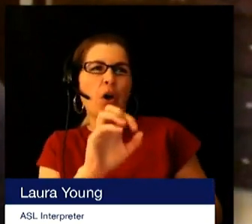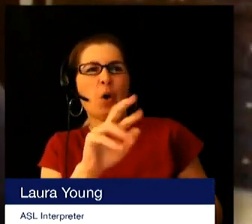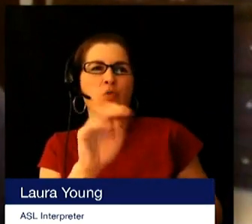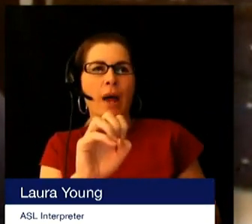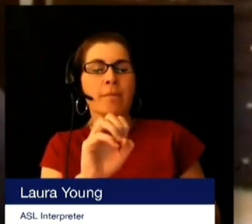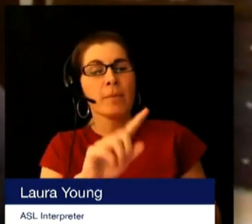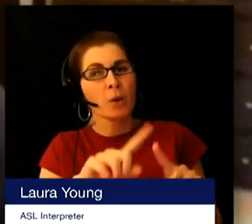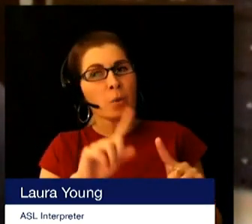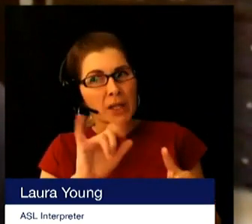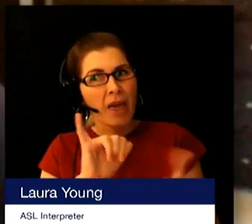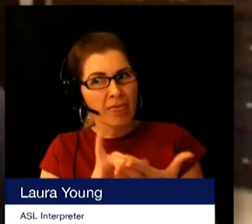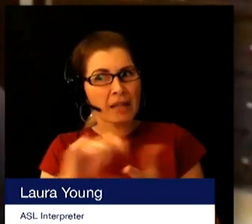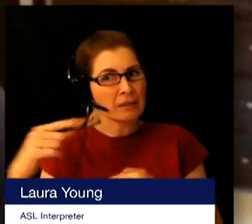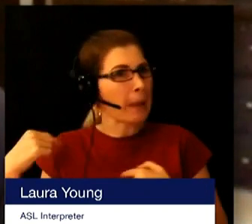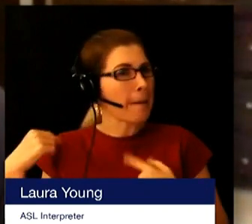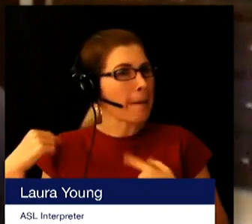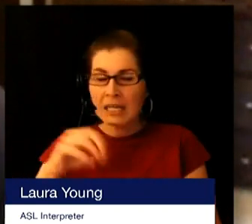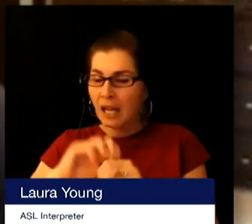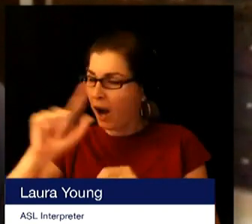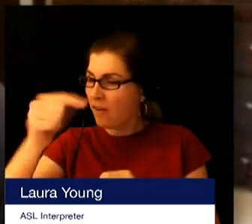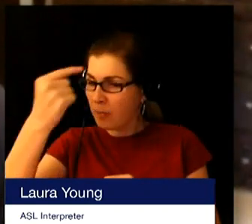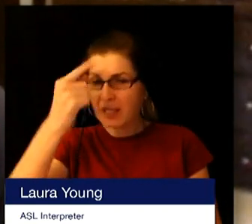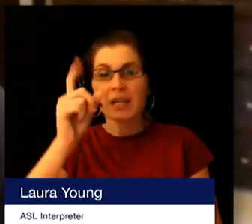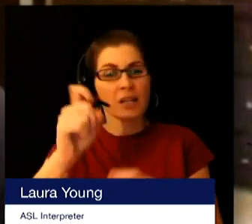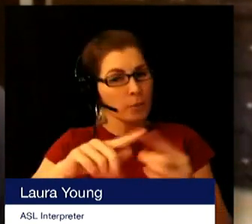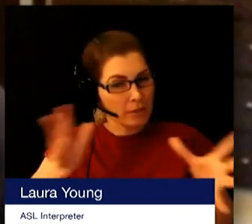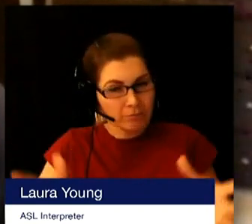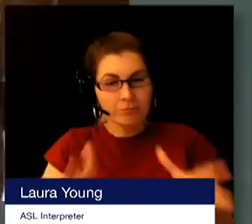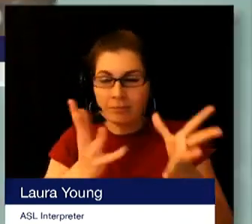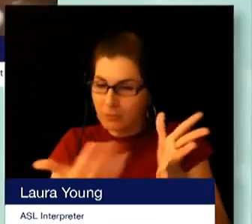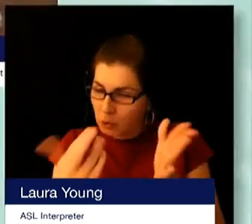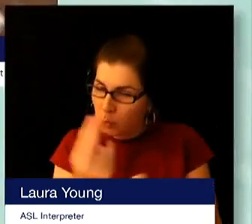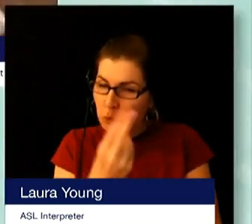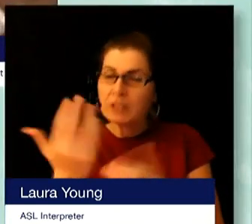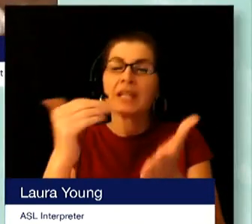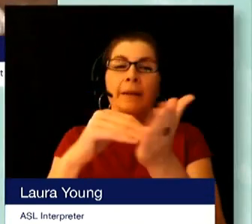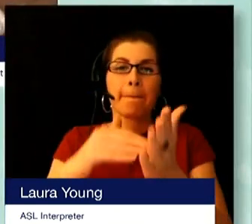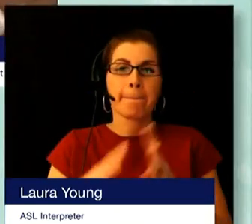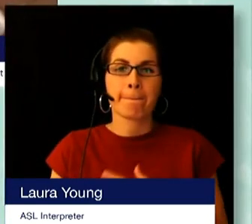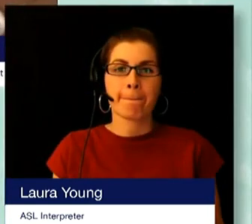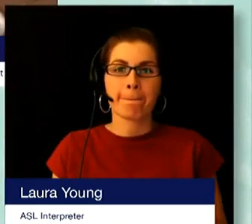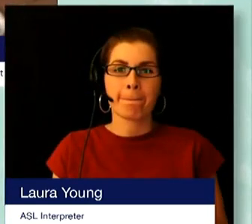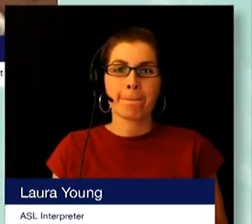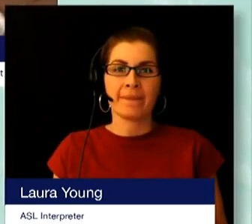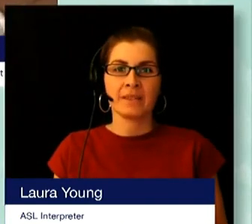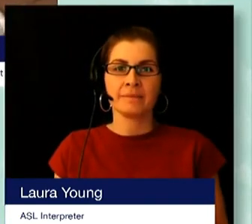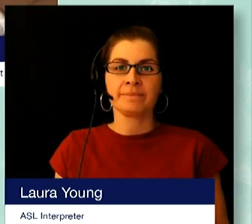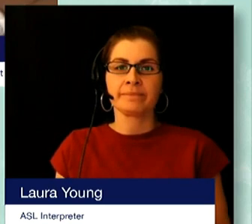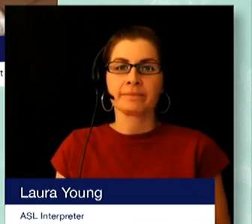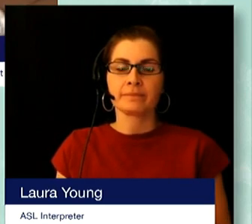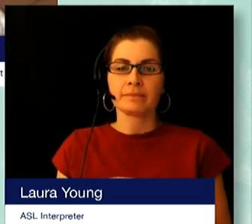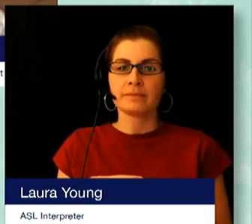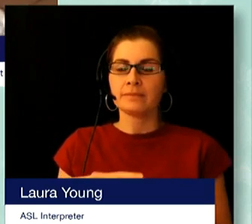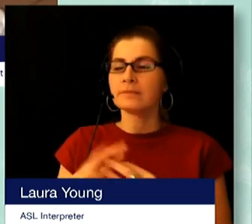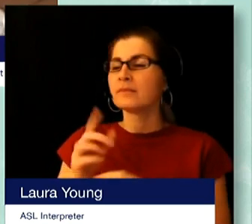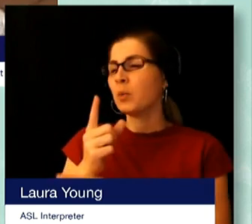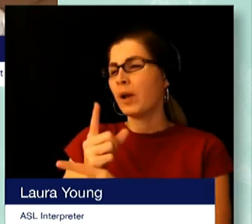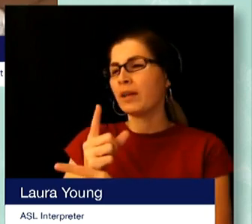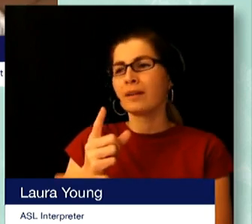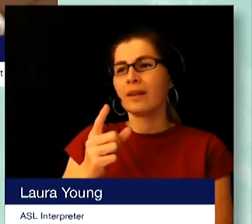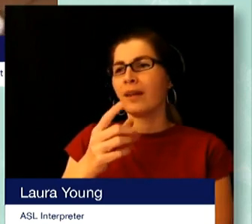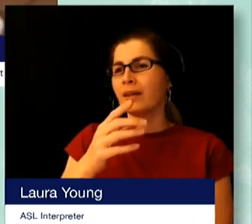But they're really a cornerstone of our government, and they really need to be revitalized. Yeah, I mean, there's